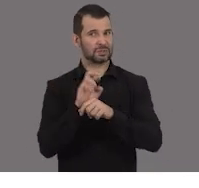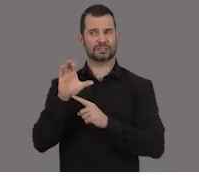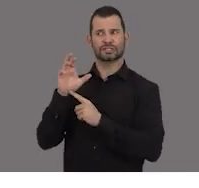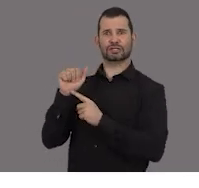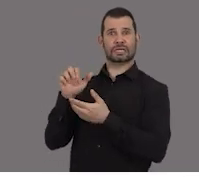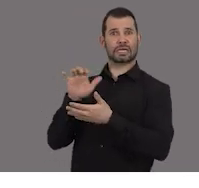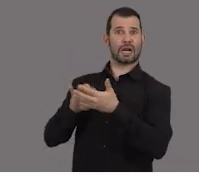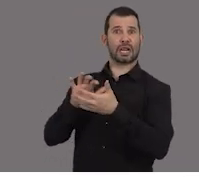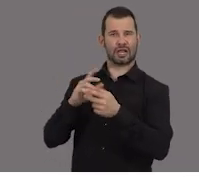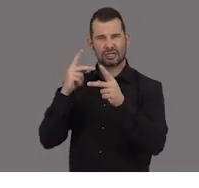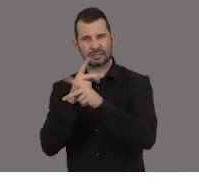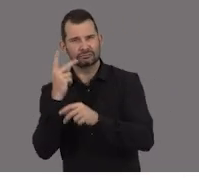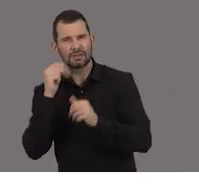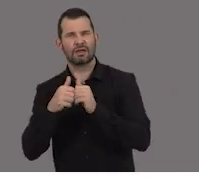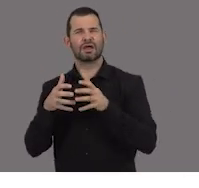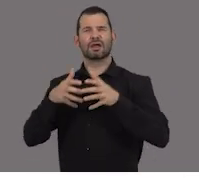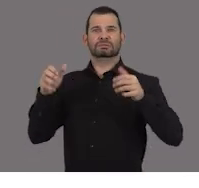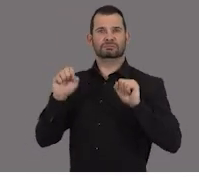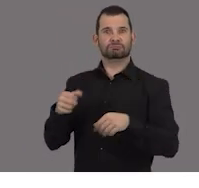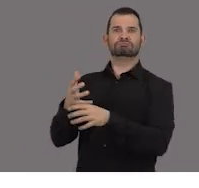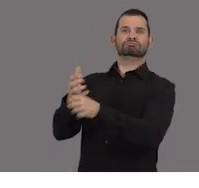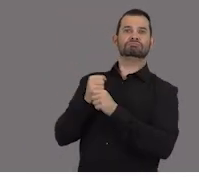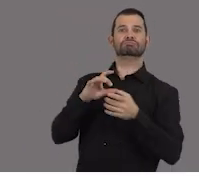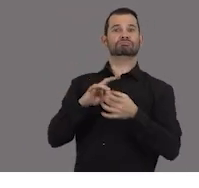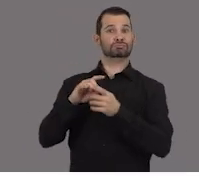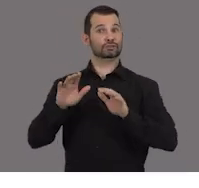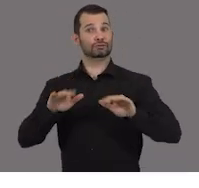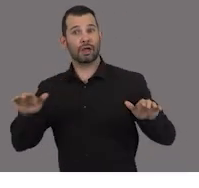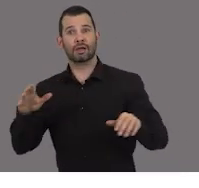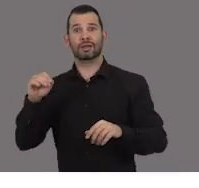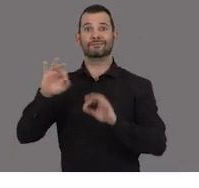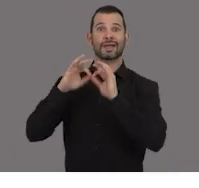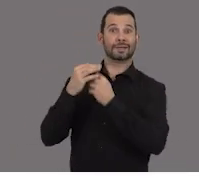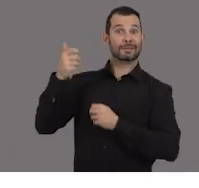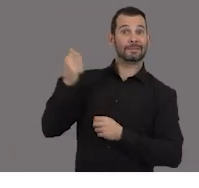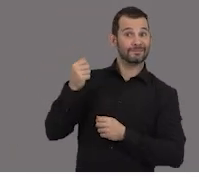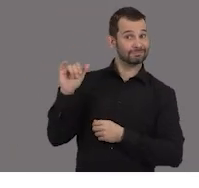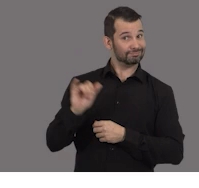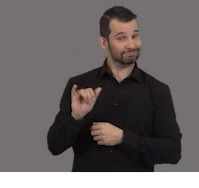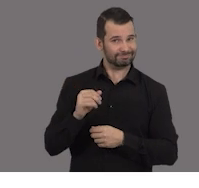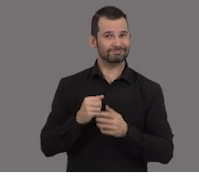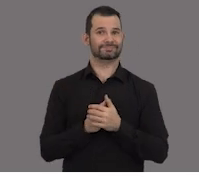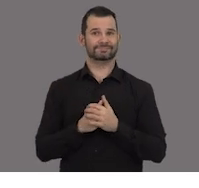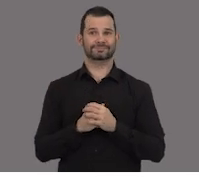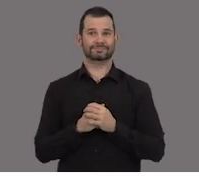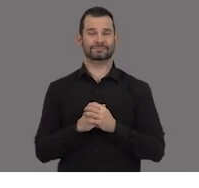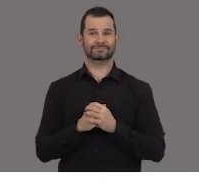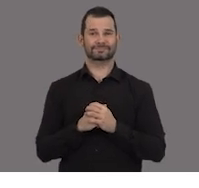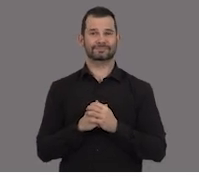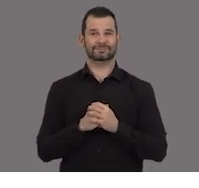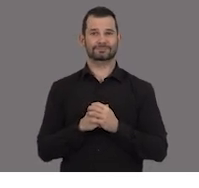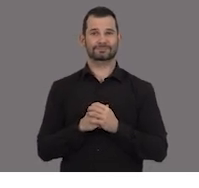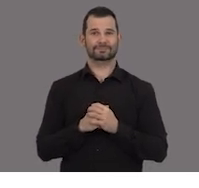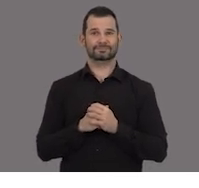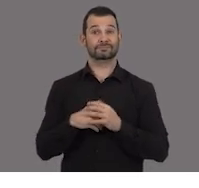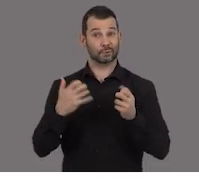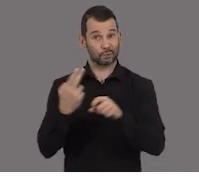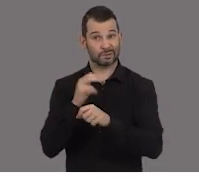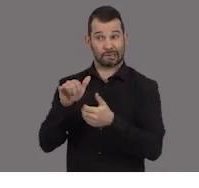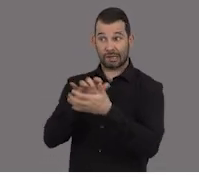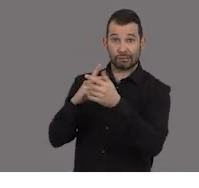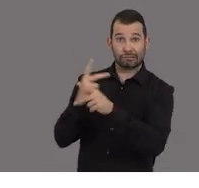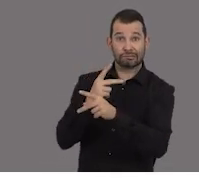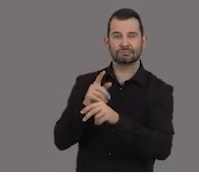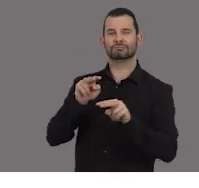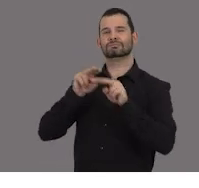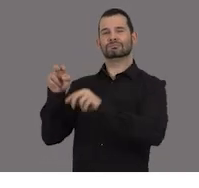canada.ca/benefits-finder. You can also use the CRA calculator to see how much you could get in child and family